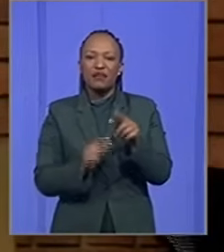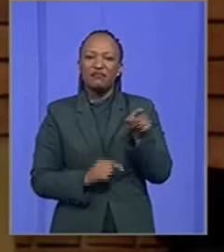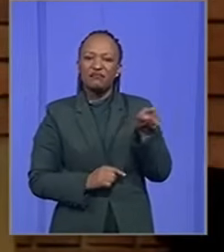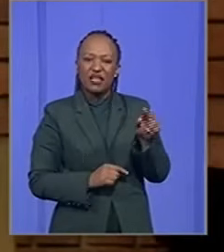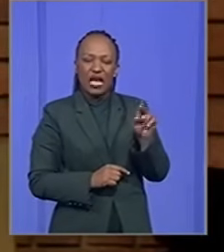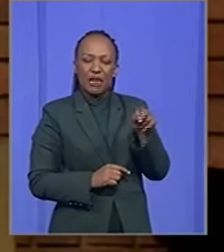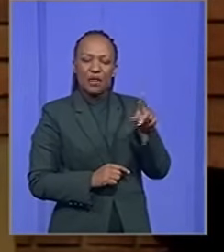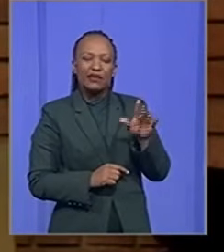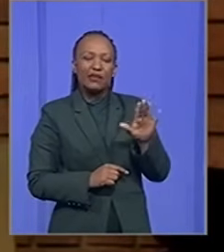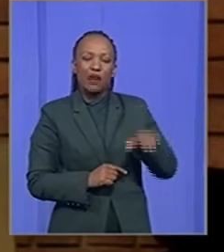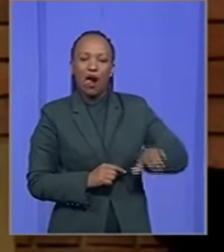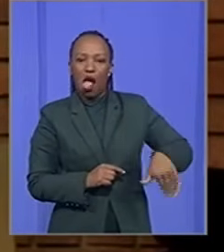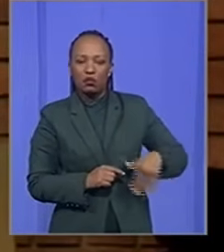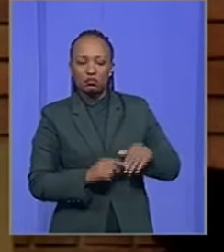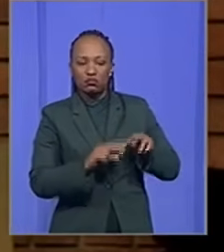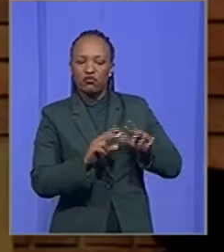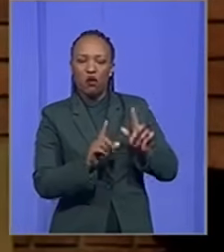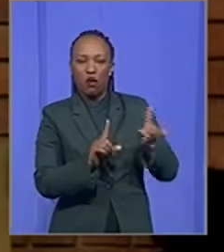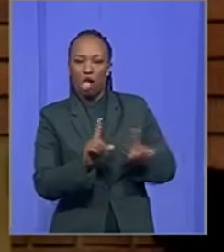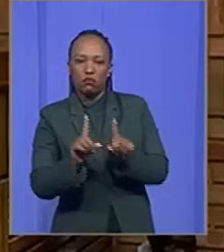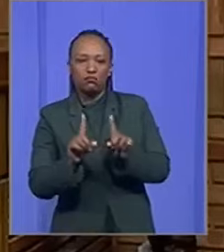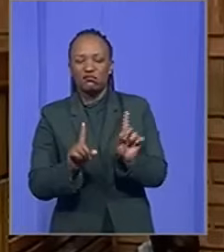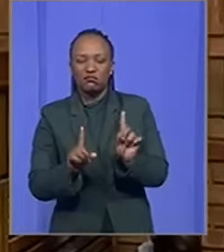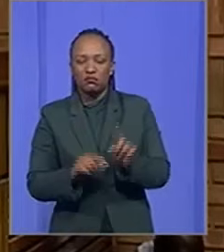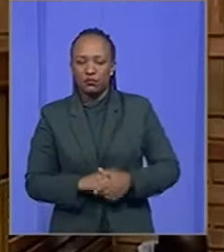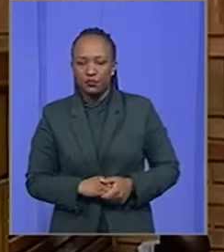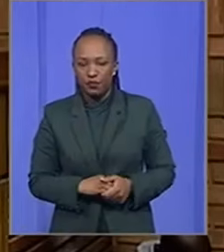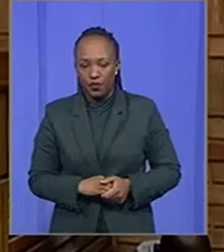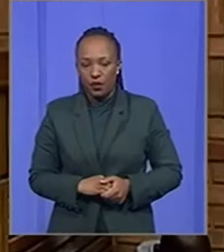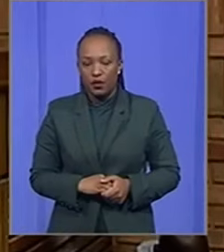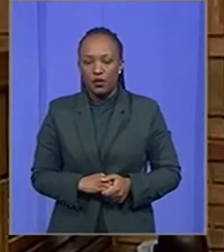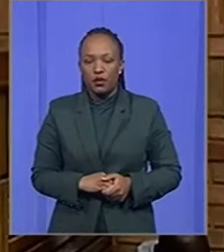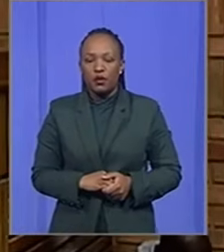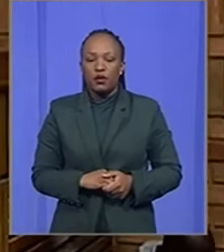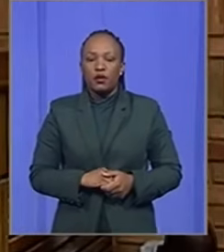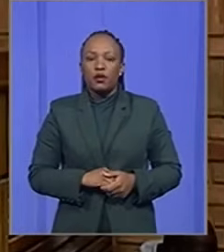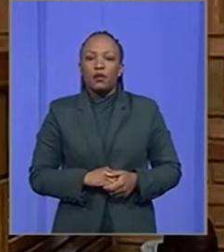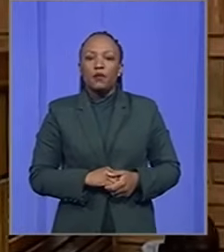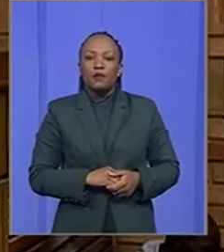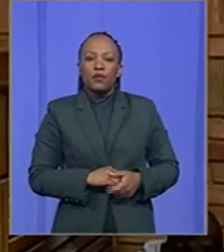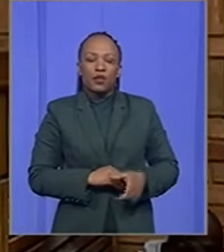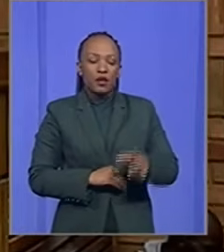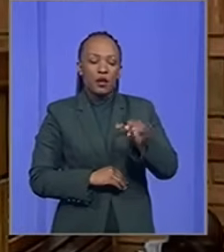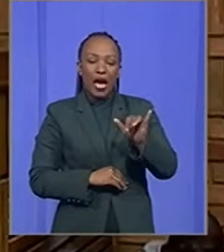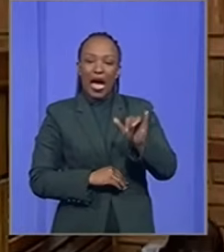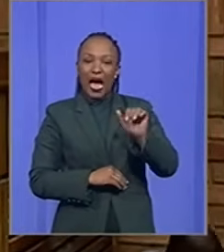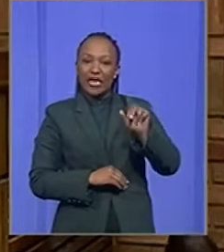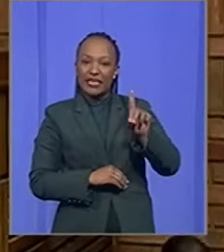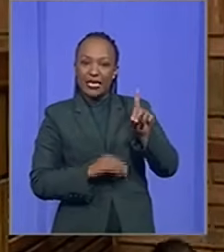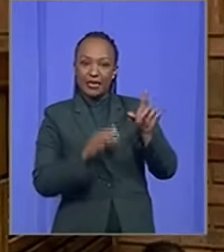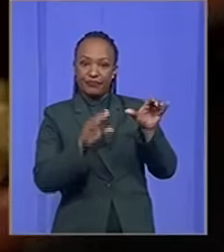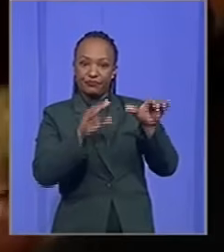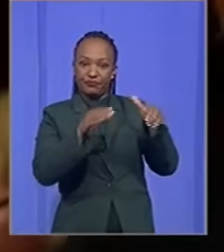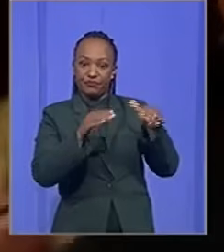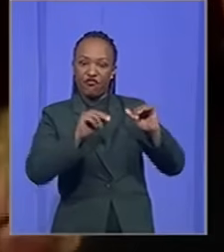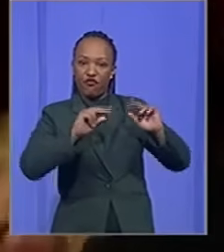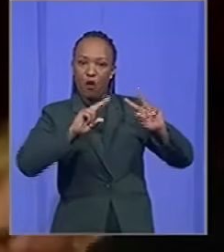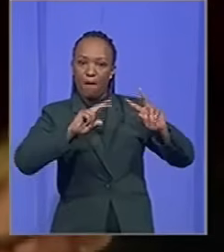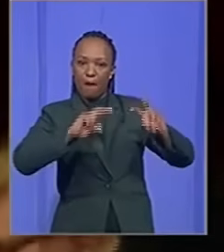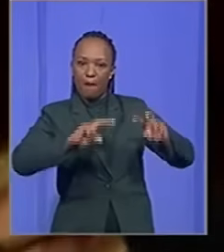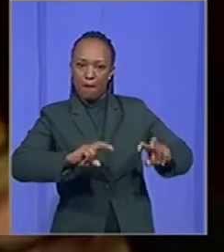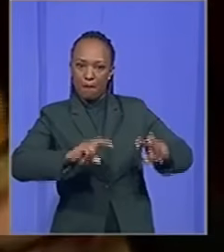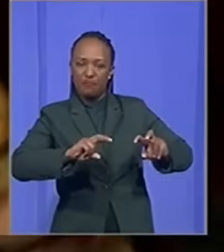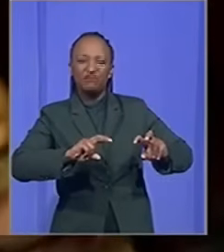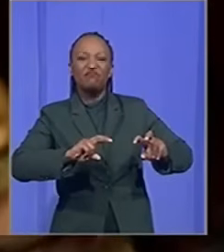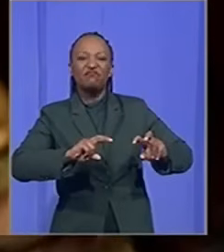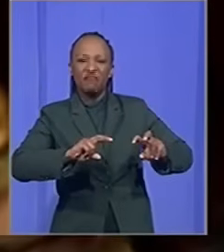kgina mehato ya ho mo sala morao. Well, the investigating directorate decided not to further pursue